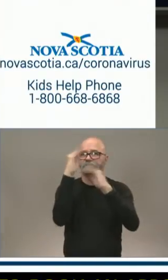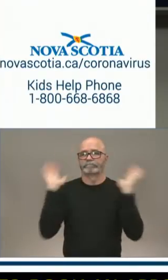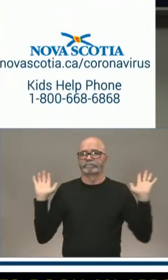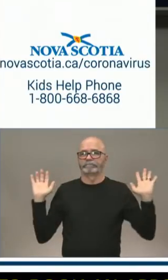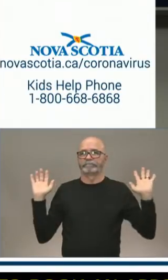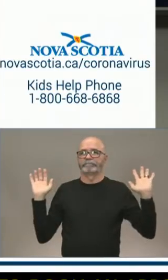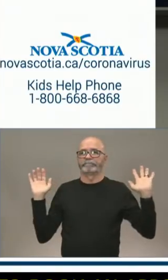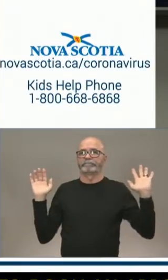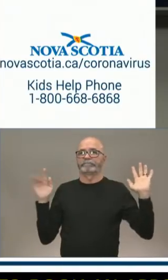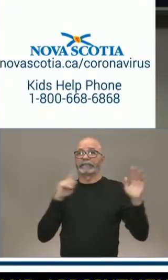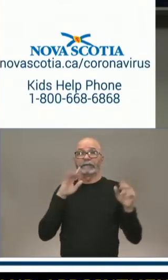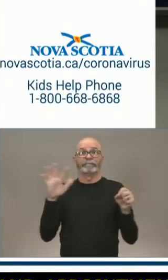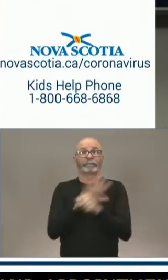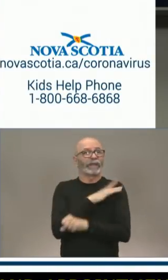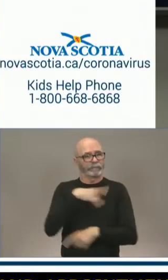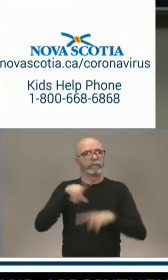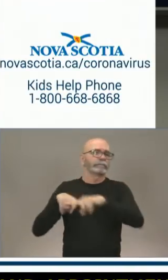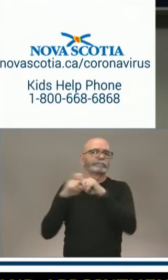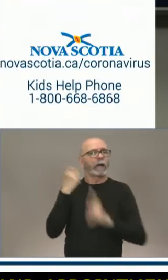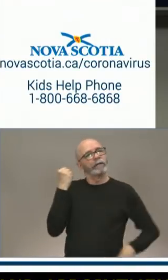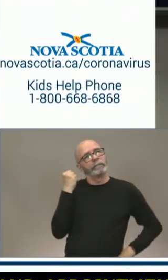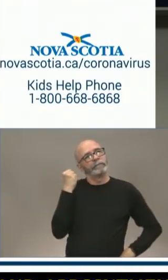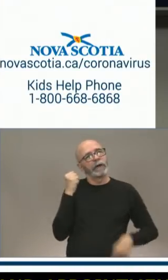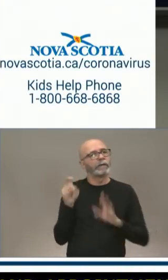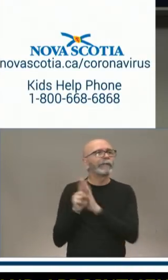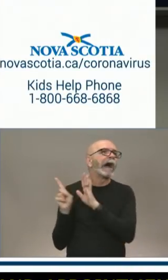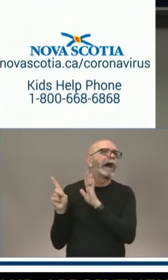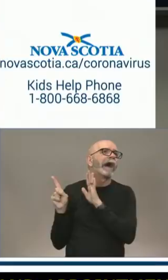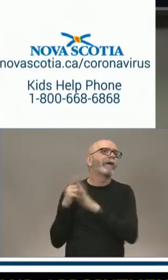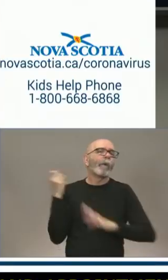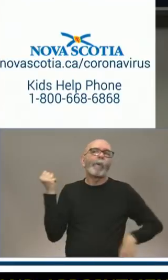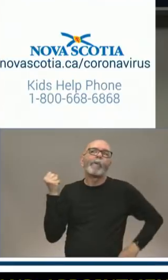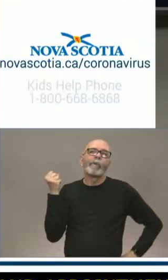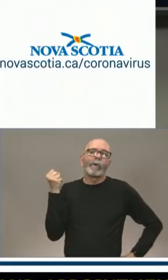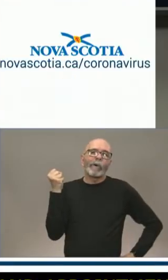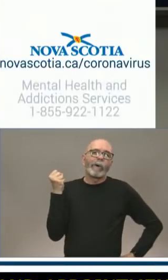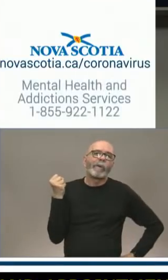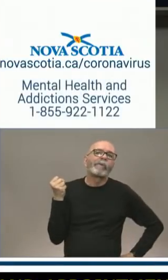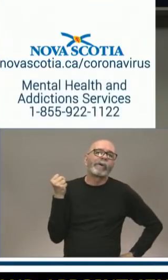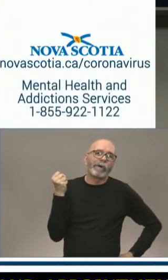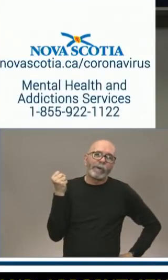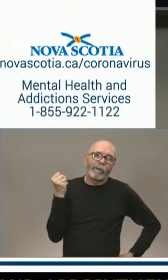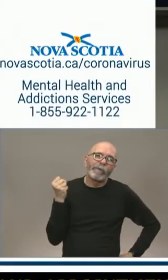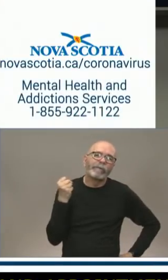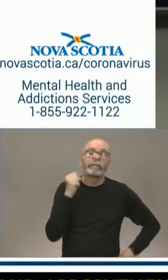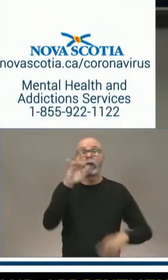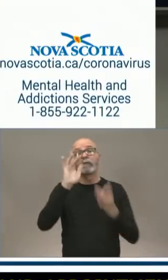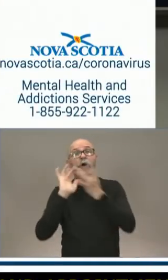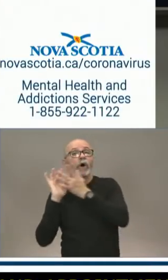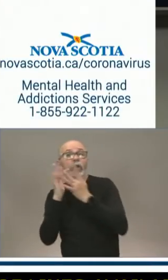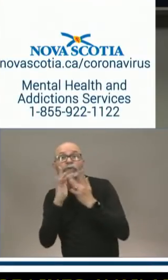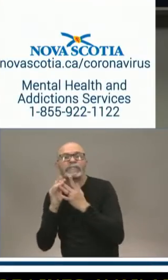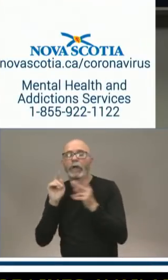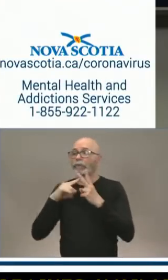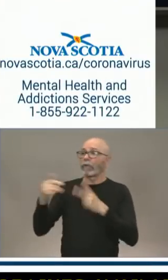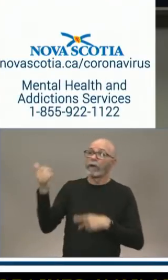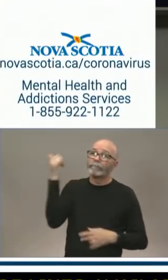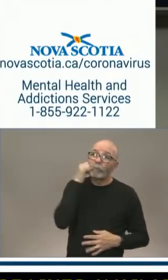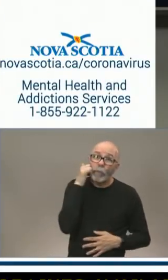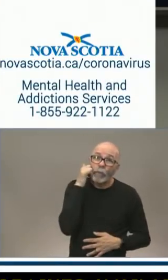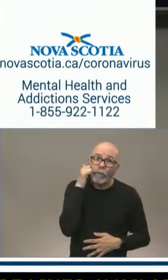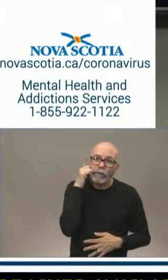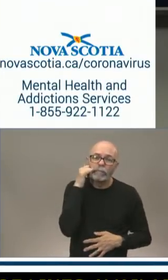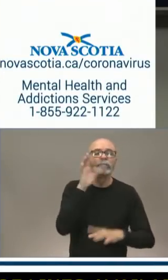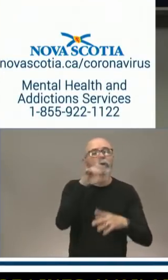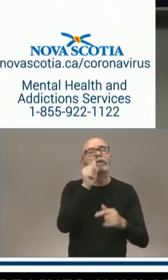full, and you'll have to wait. So we ask people, whether online or calling, to just be patient.